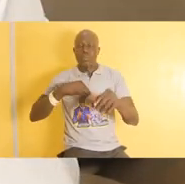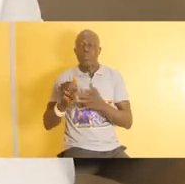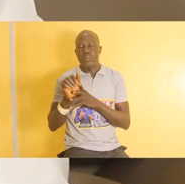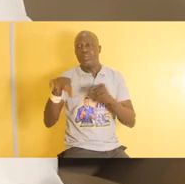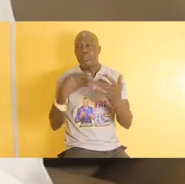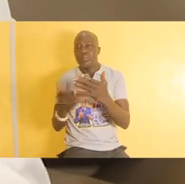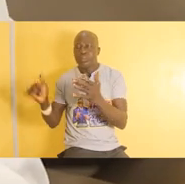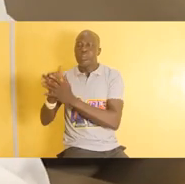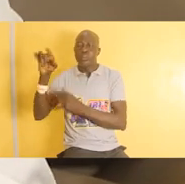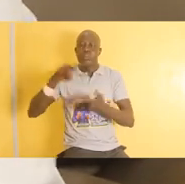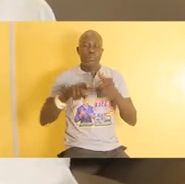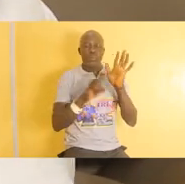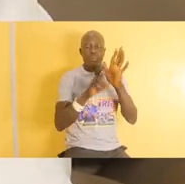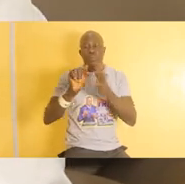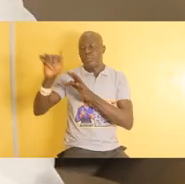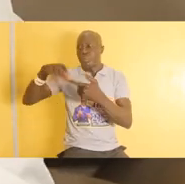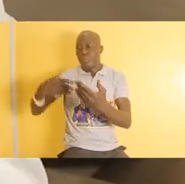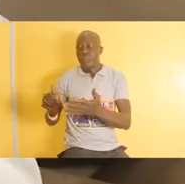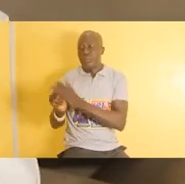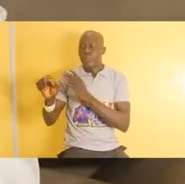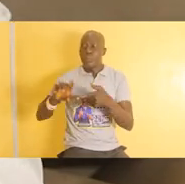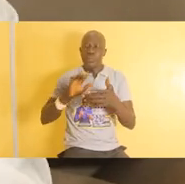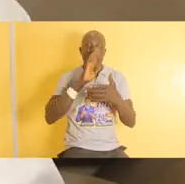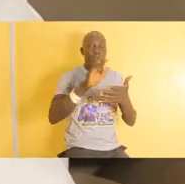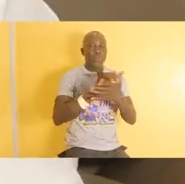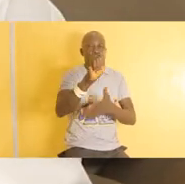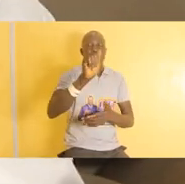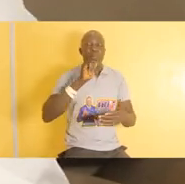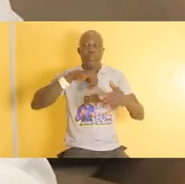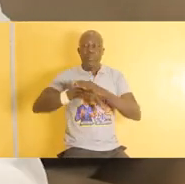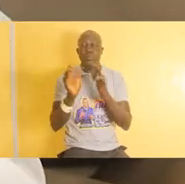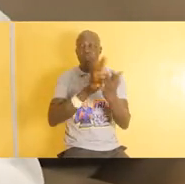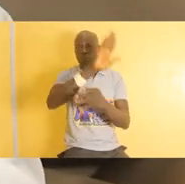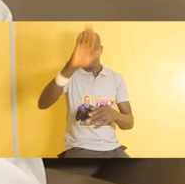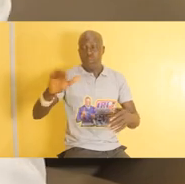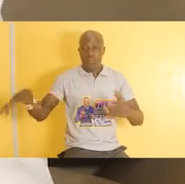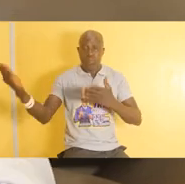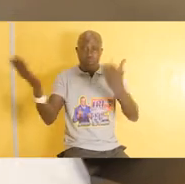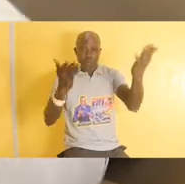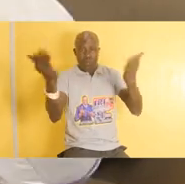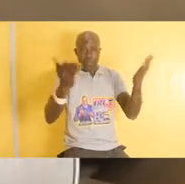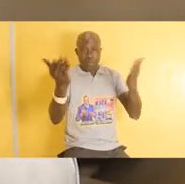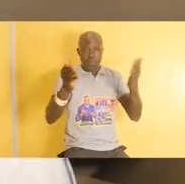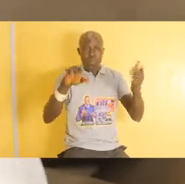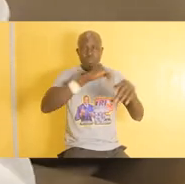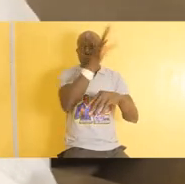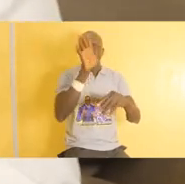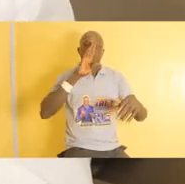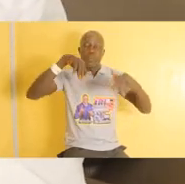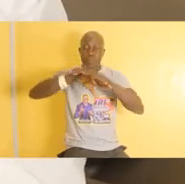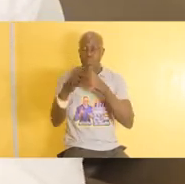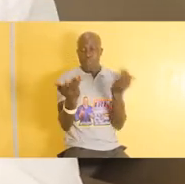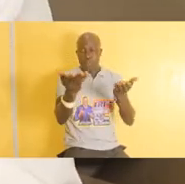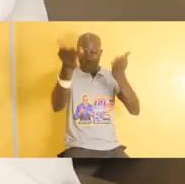give you the sign. Looking for lami. I should give you the sign. You si se. And build. Omo re yo si ru. Your children will say. Mo je ru. They will say.